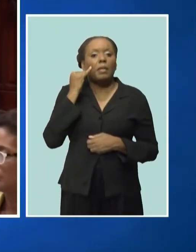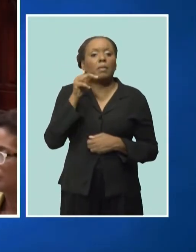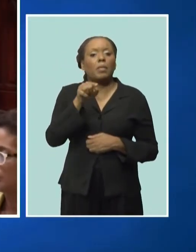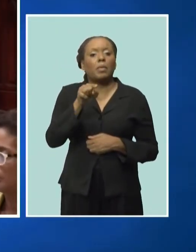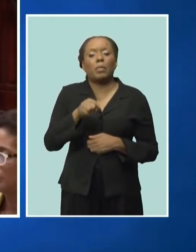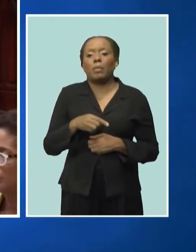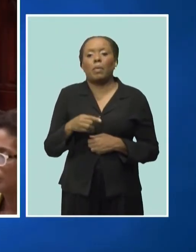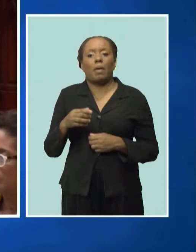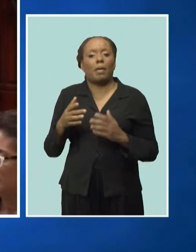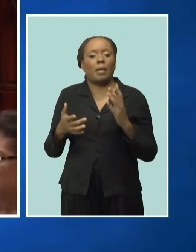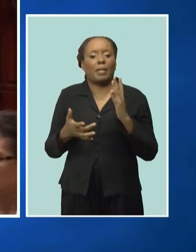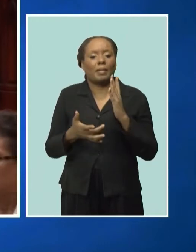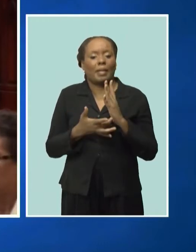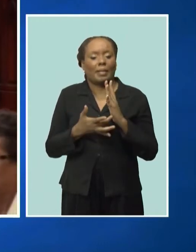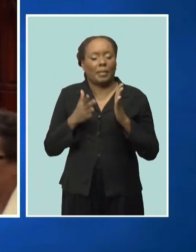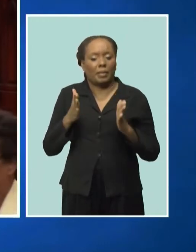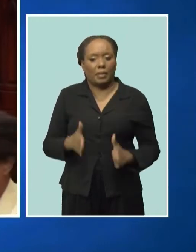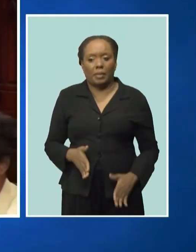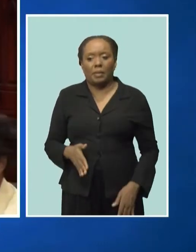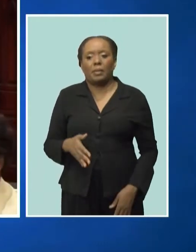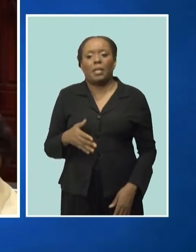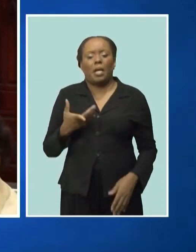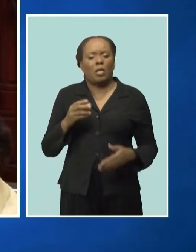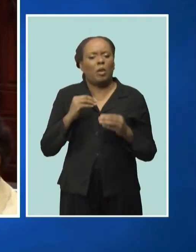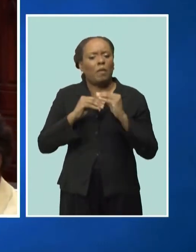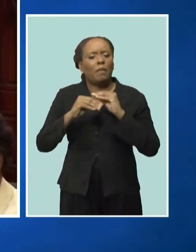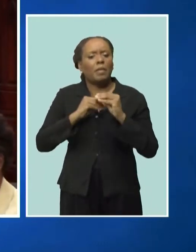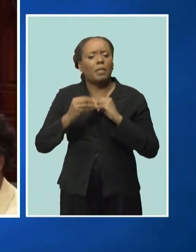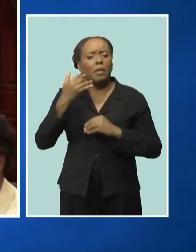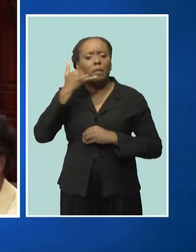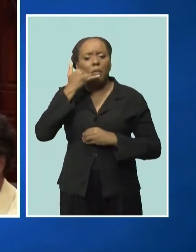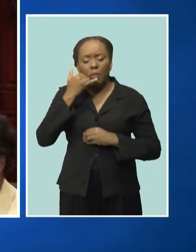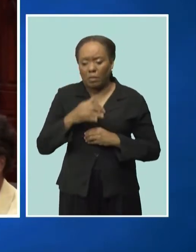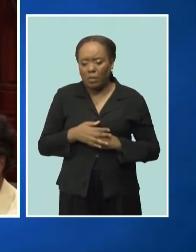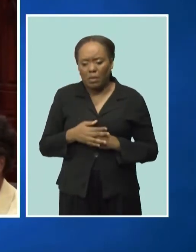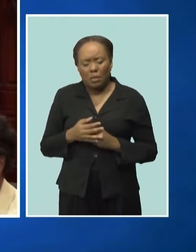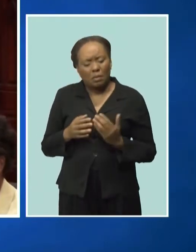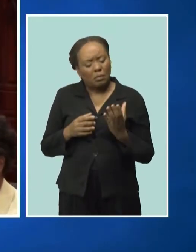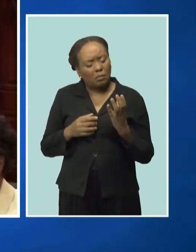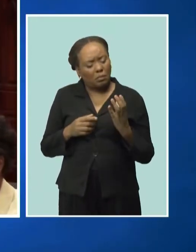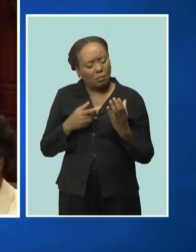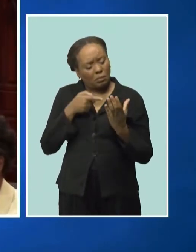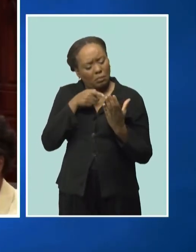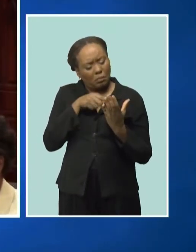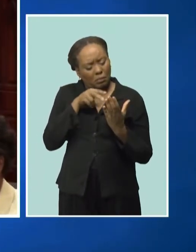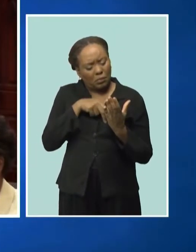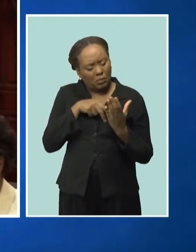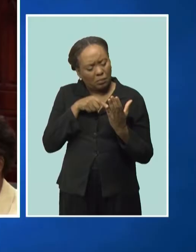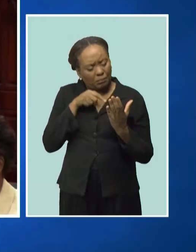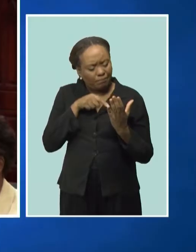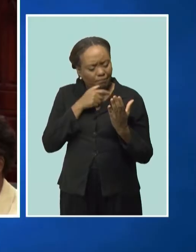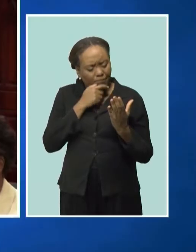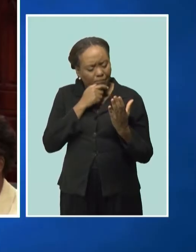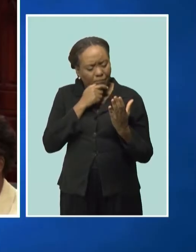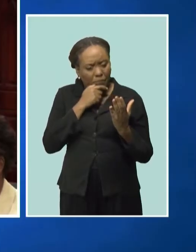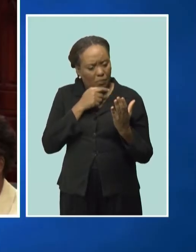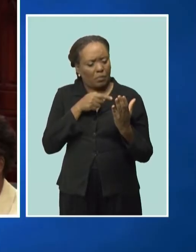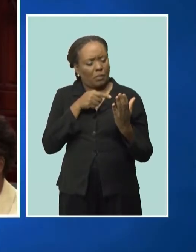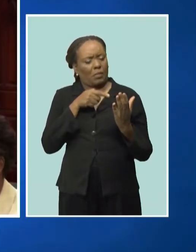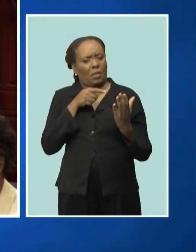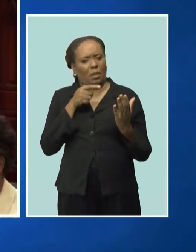something, and you see images in there that cannot be explained, that harken to something being wrong, you have a duty